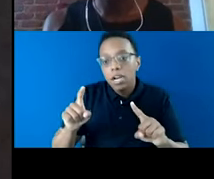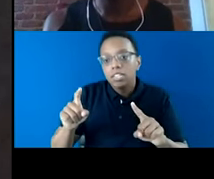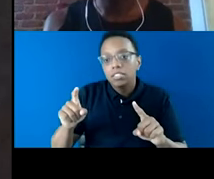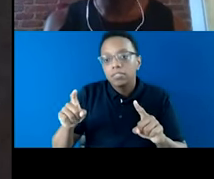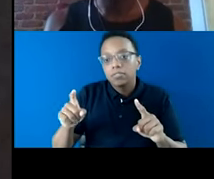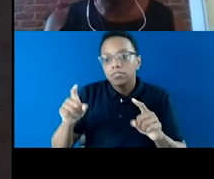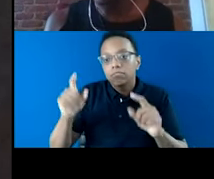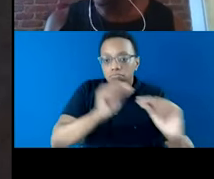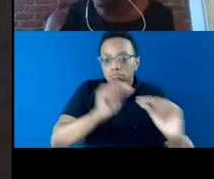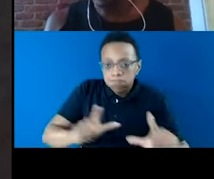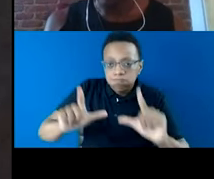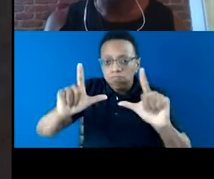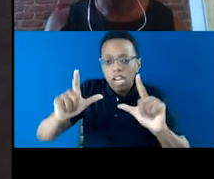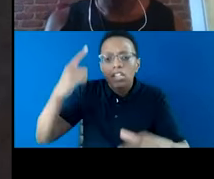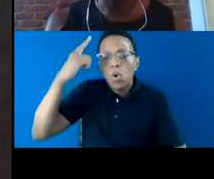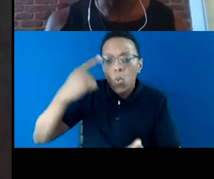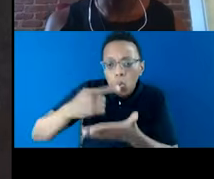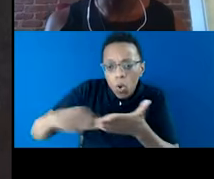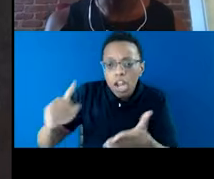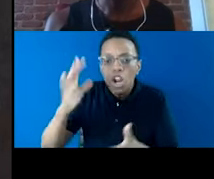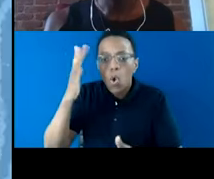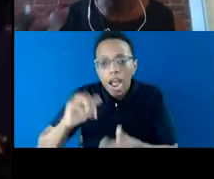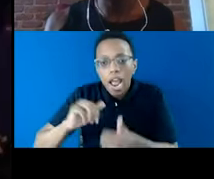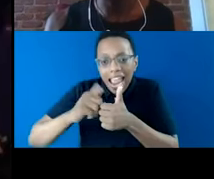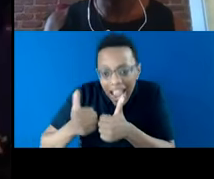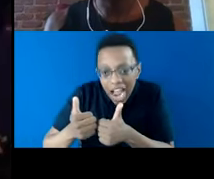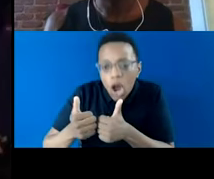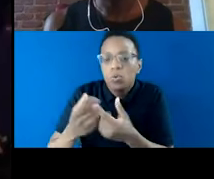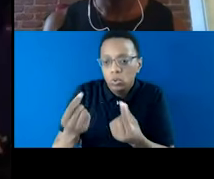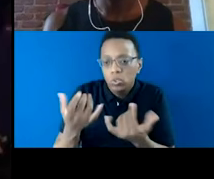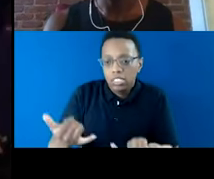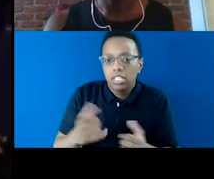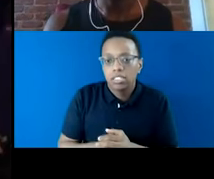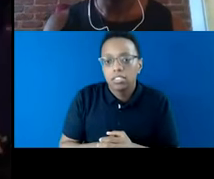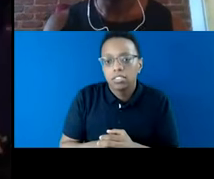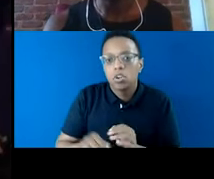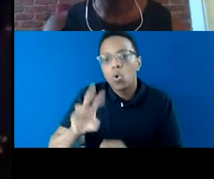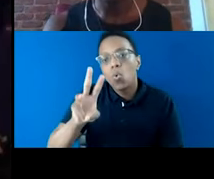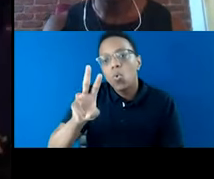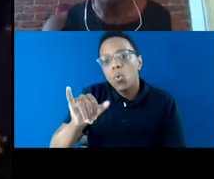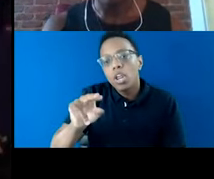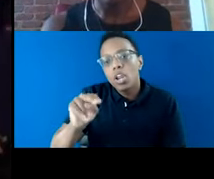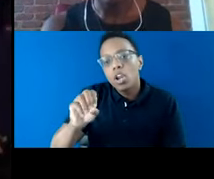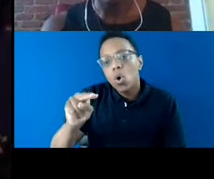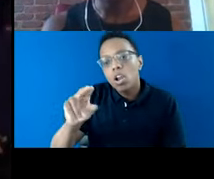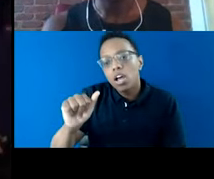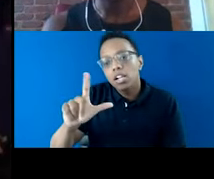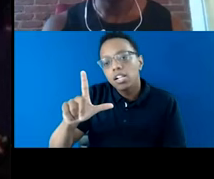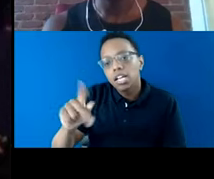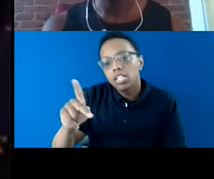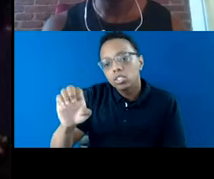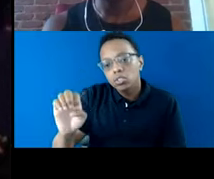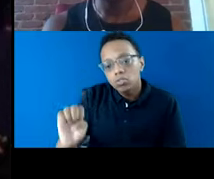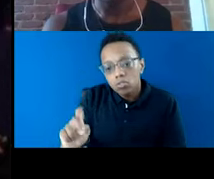and how of what we're going to be doing today. And so Winona LaDuc is a white earth Anishinaabe.